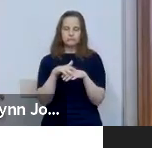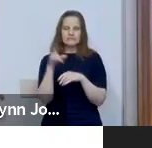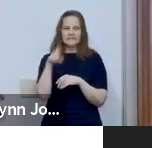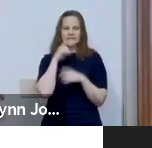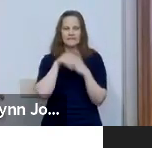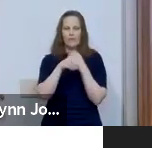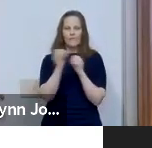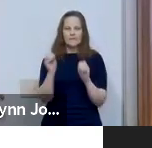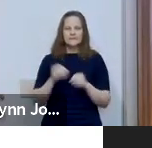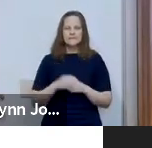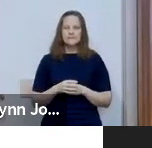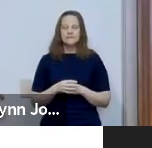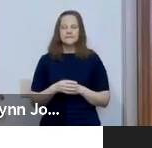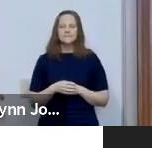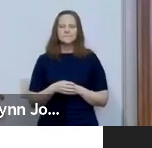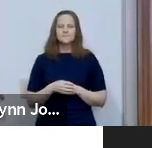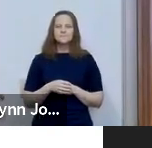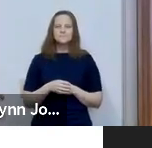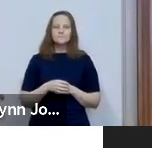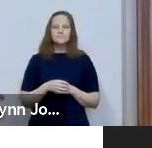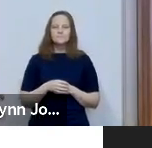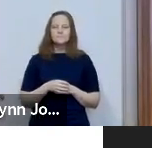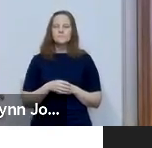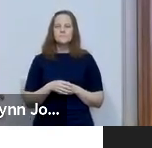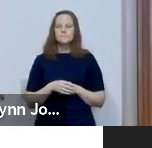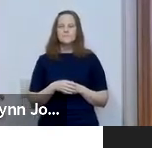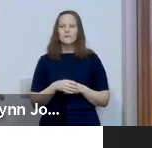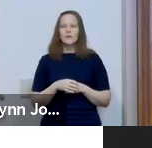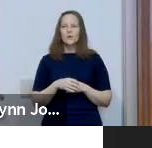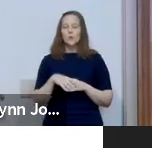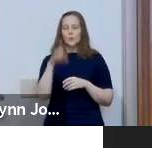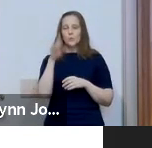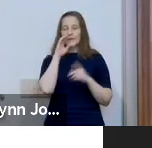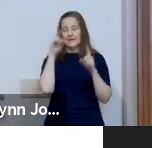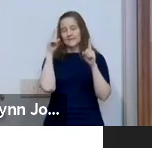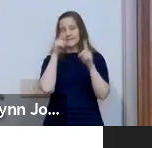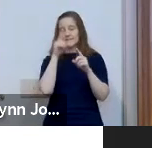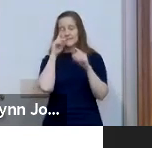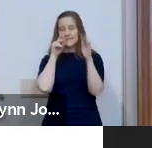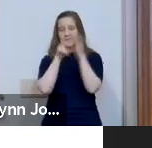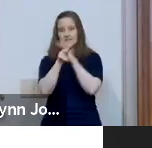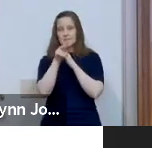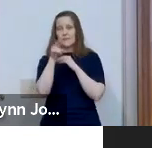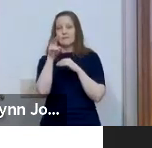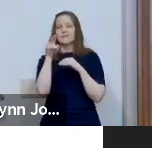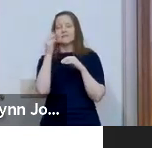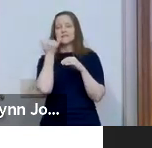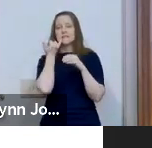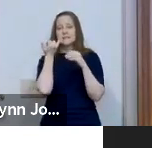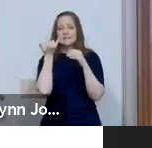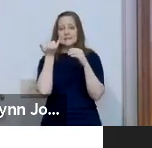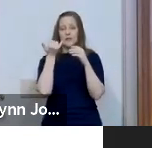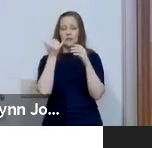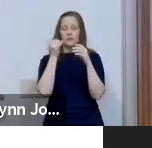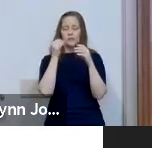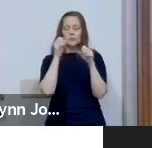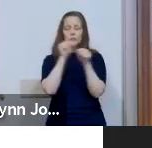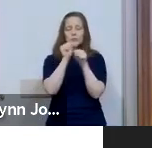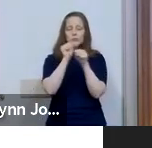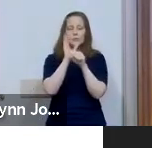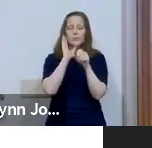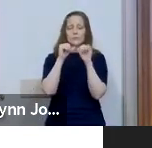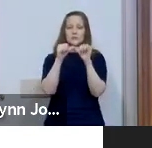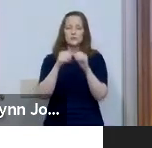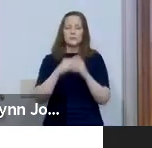the offices. But we do anticipate that telecommuting will continue in many of our offices on a rotation schedule. Next slide, please.